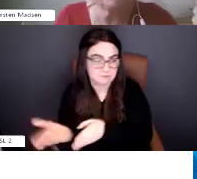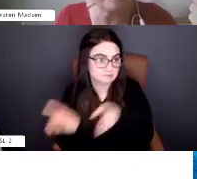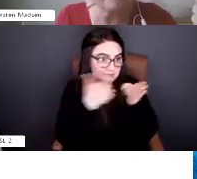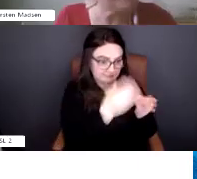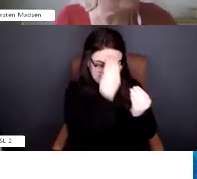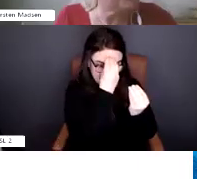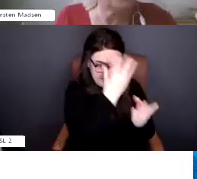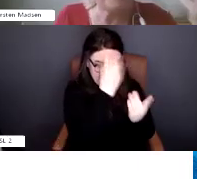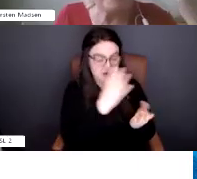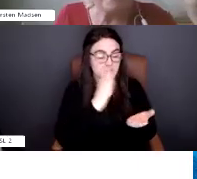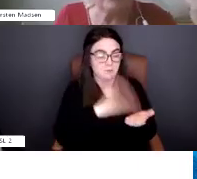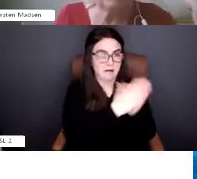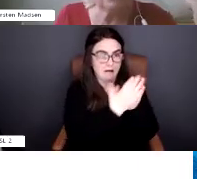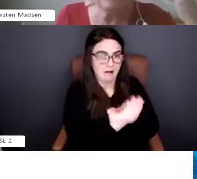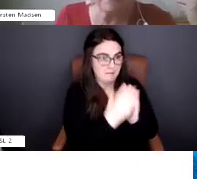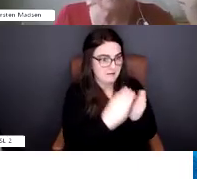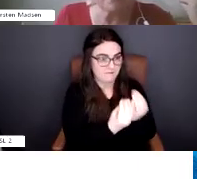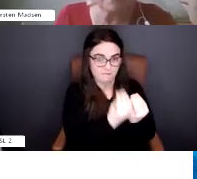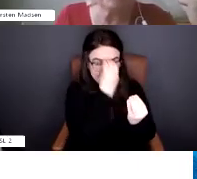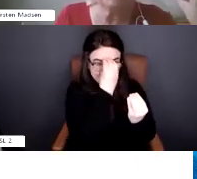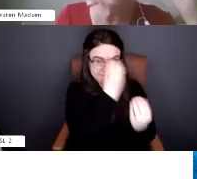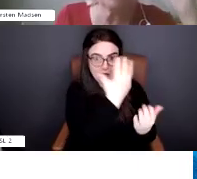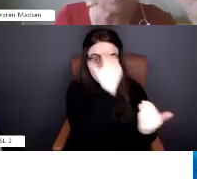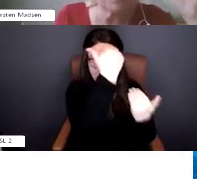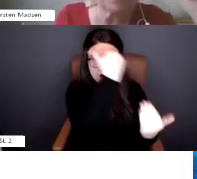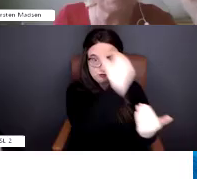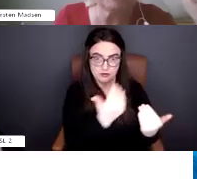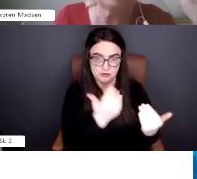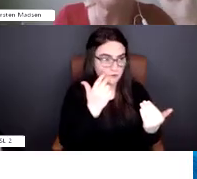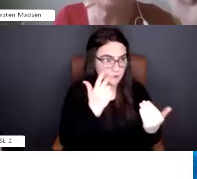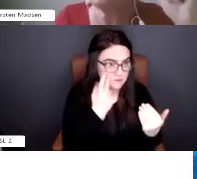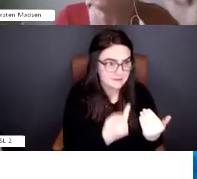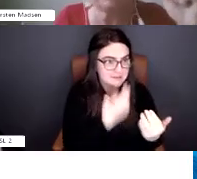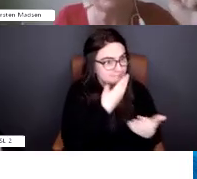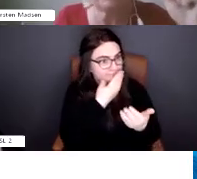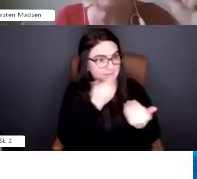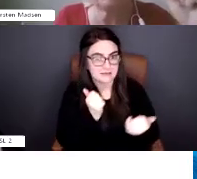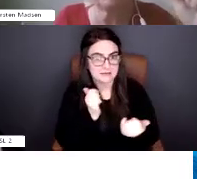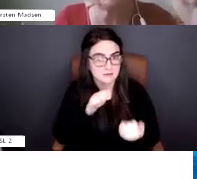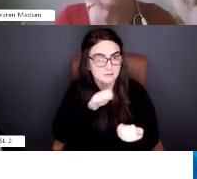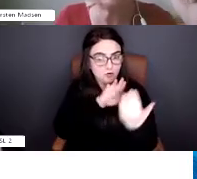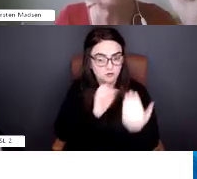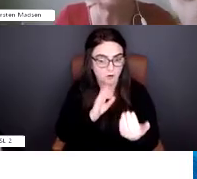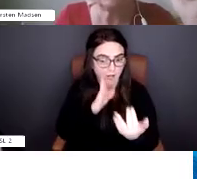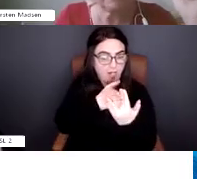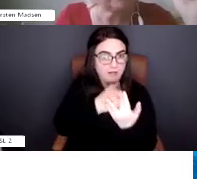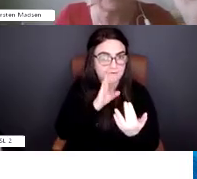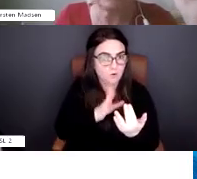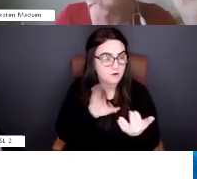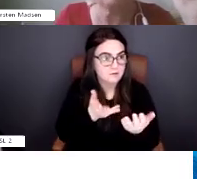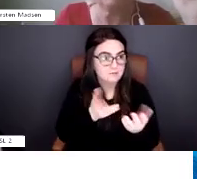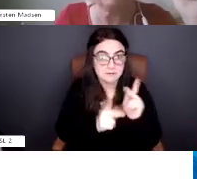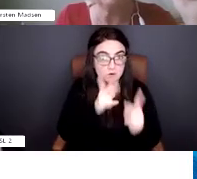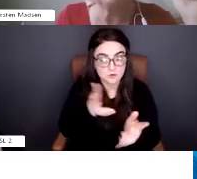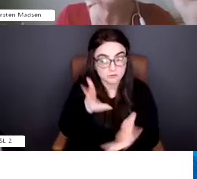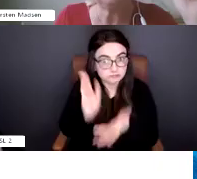resource package outlining best practices for older adults and those working with older adults to